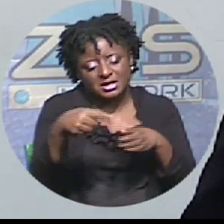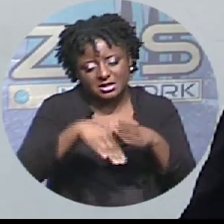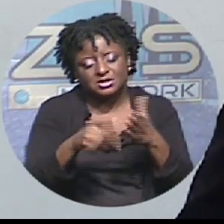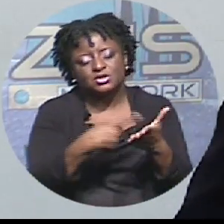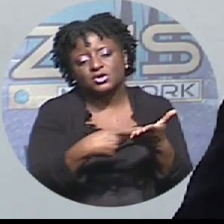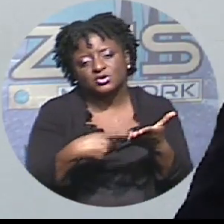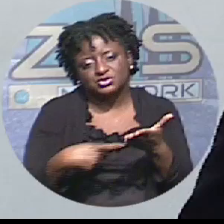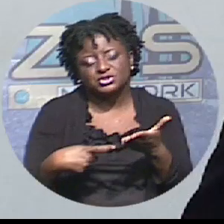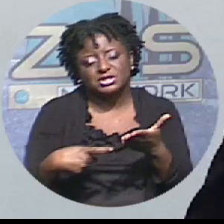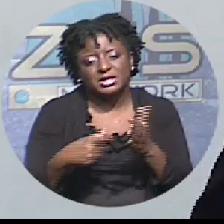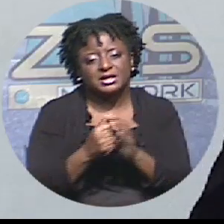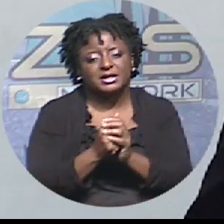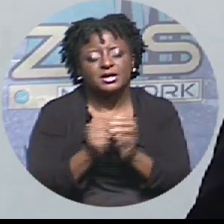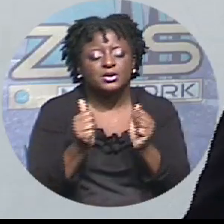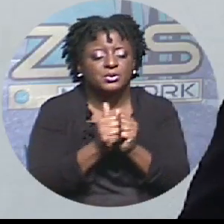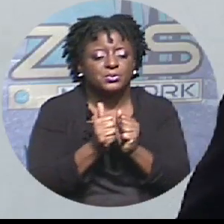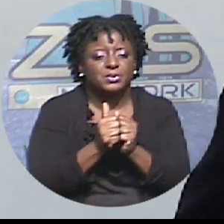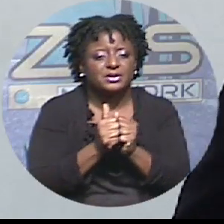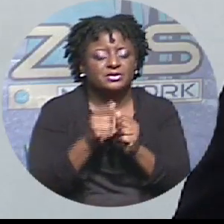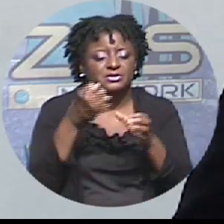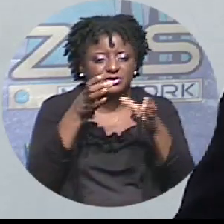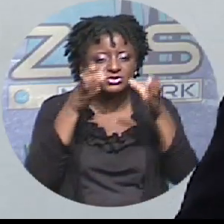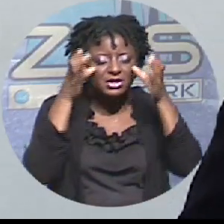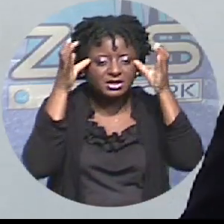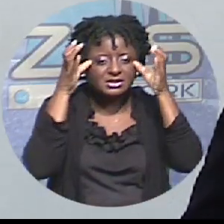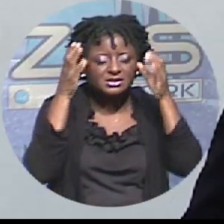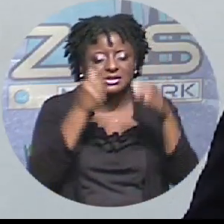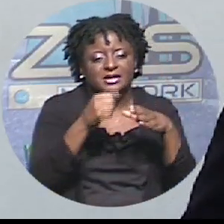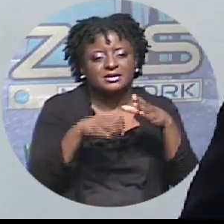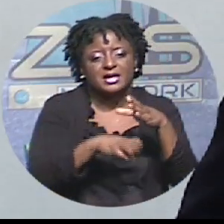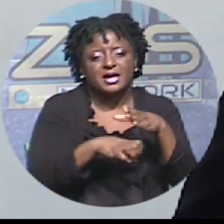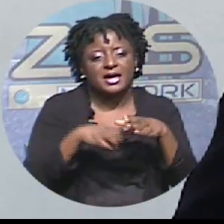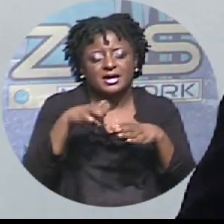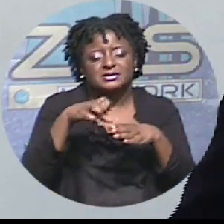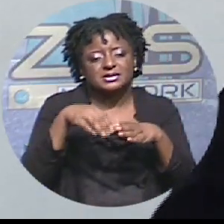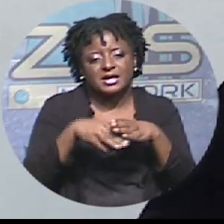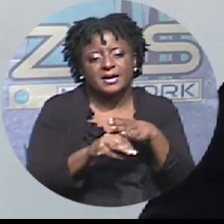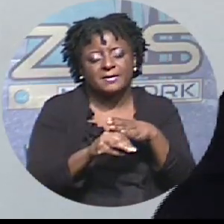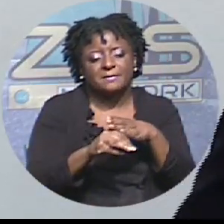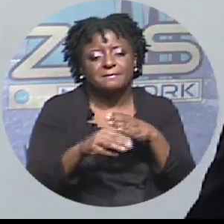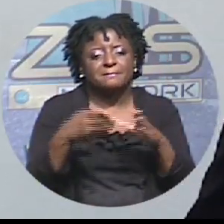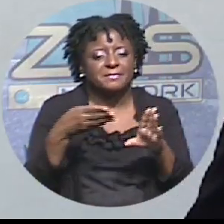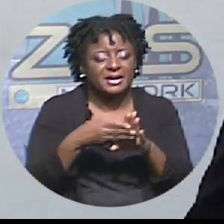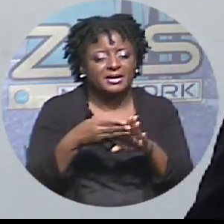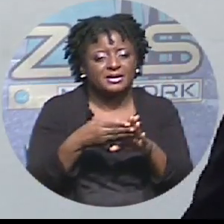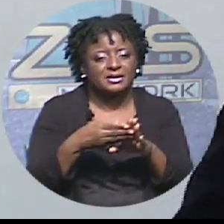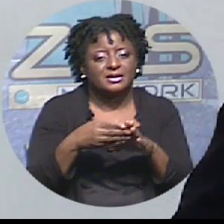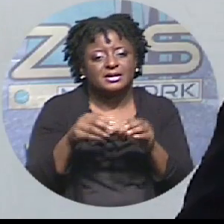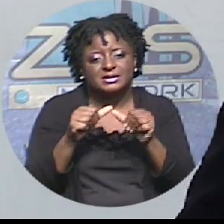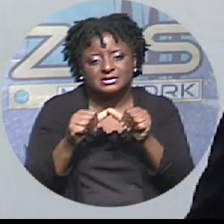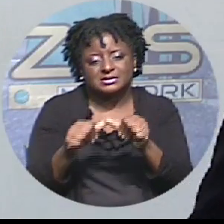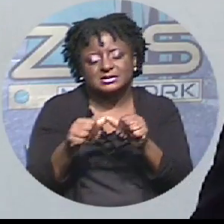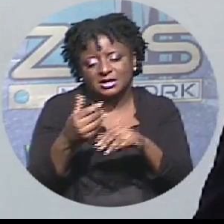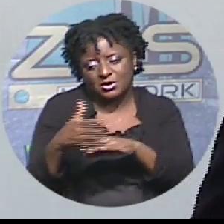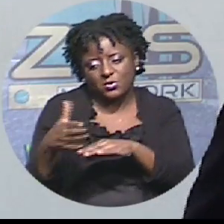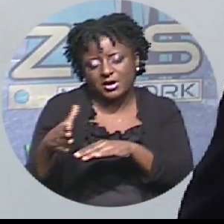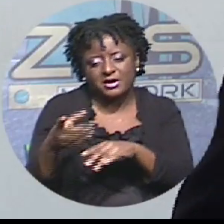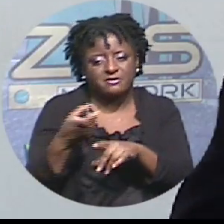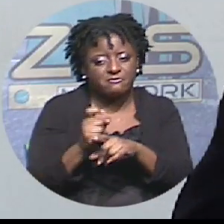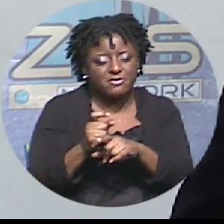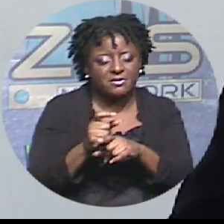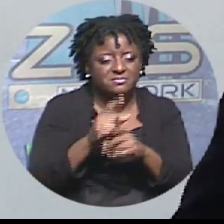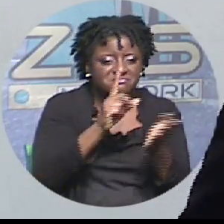negotiating with the Chinese and the Exim Bank and others, and staying away from the media, staying away from the glare of the